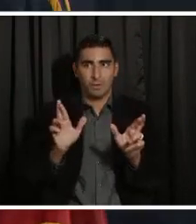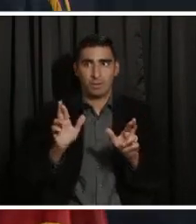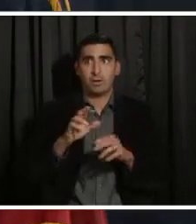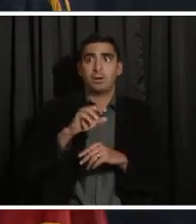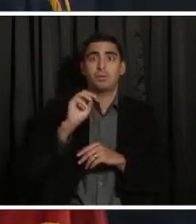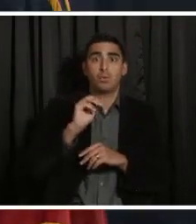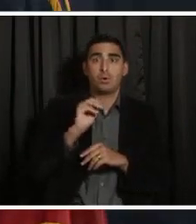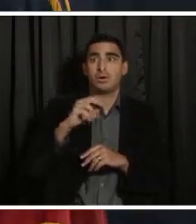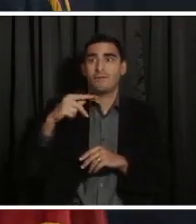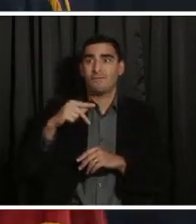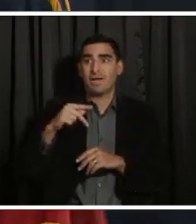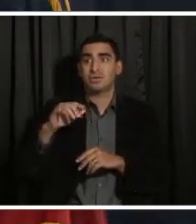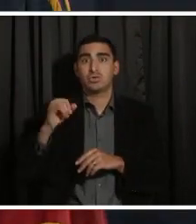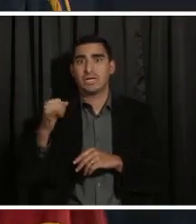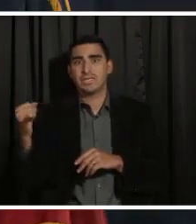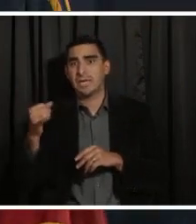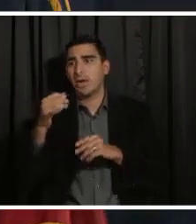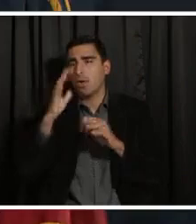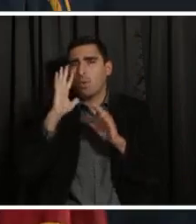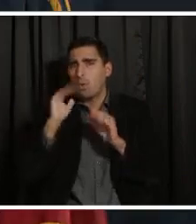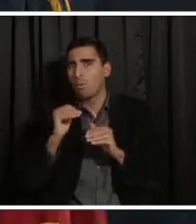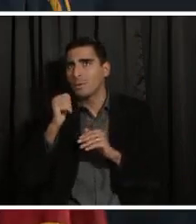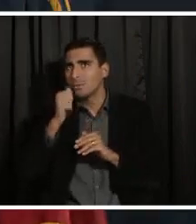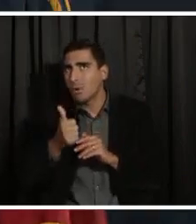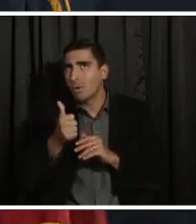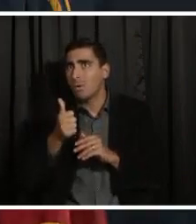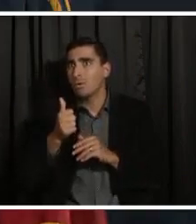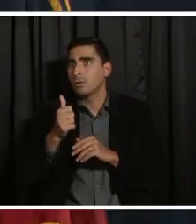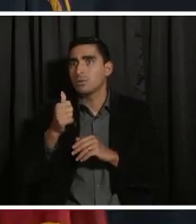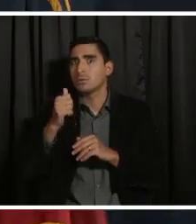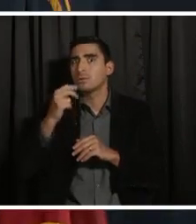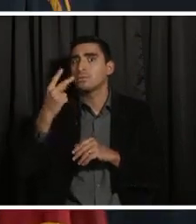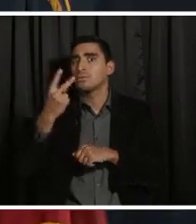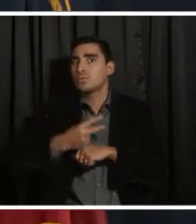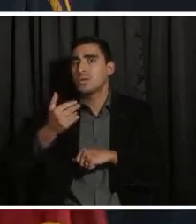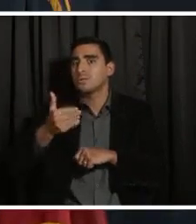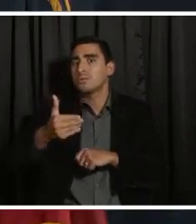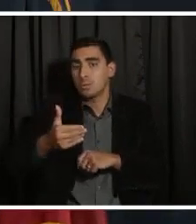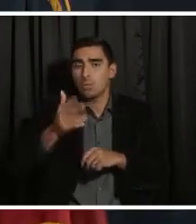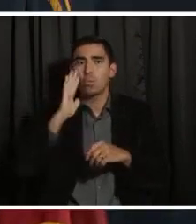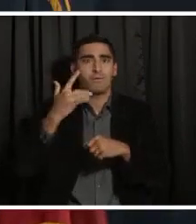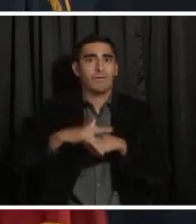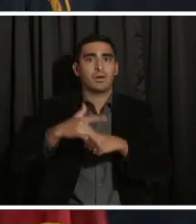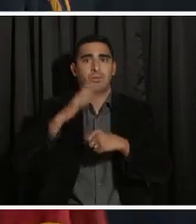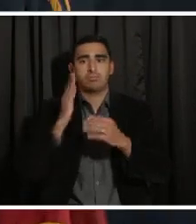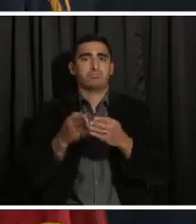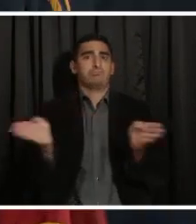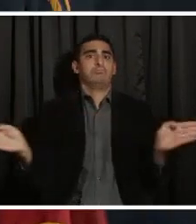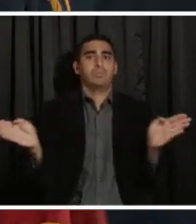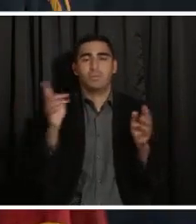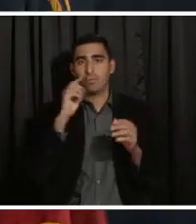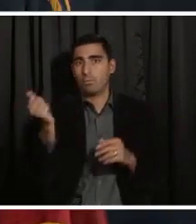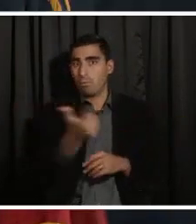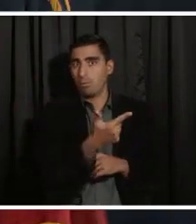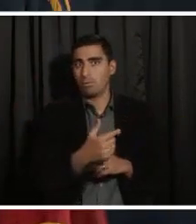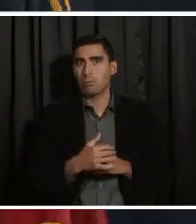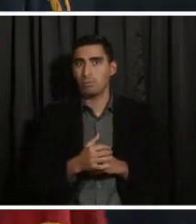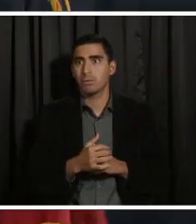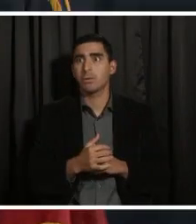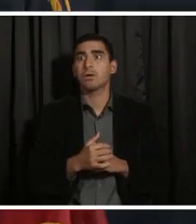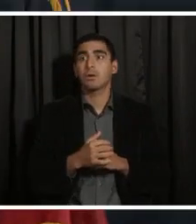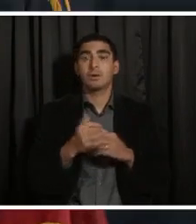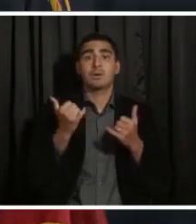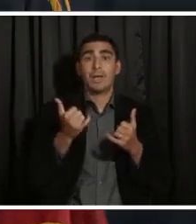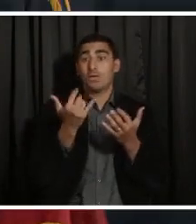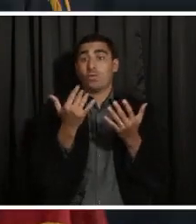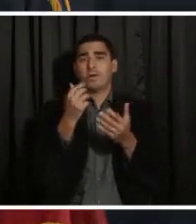J&J probably within a day or two, hopefully by tomorrow, will be available to everybody. And then we have a couple weeks until the 5 to 11